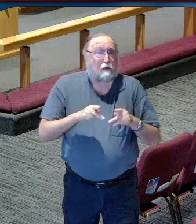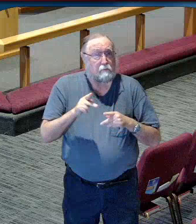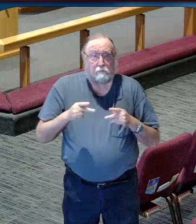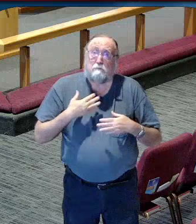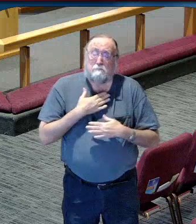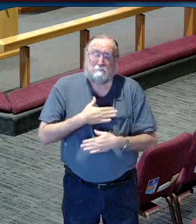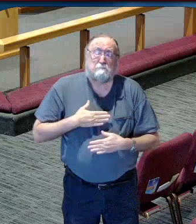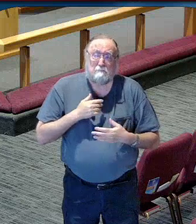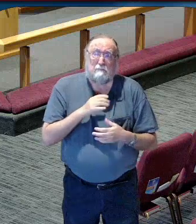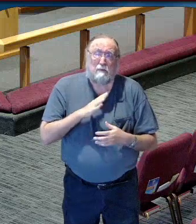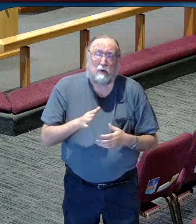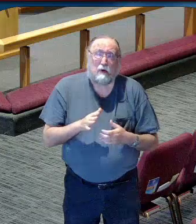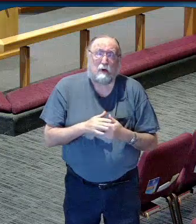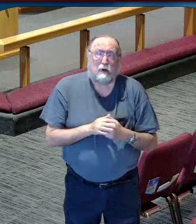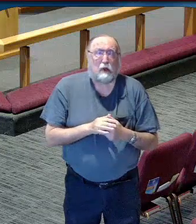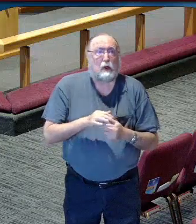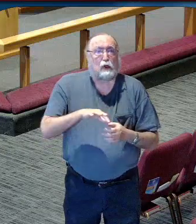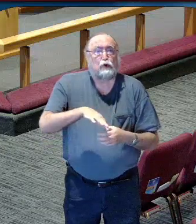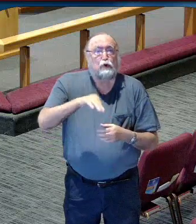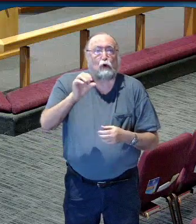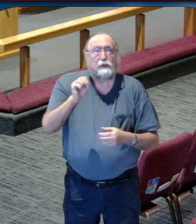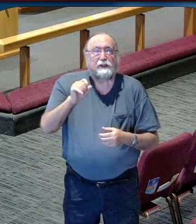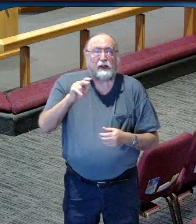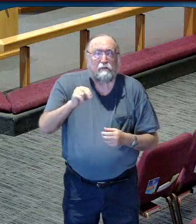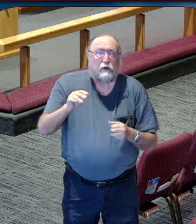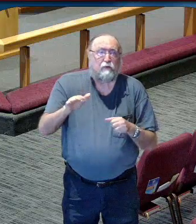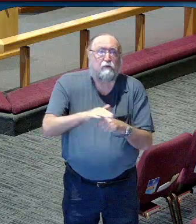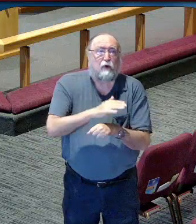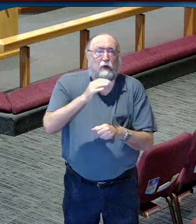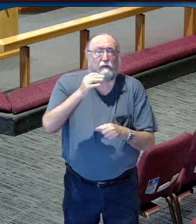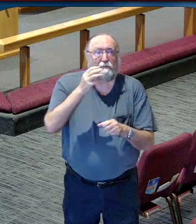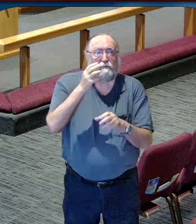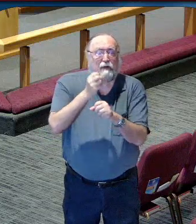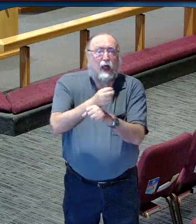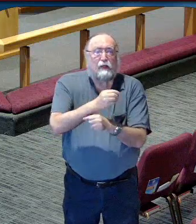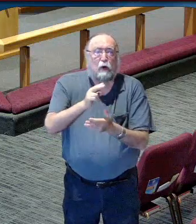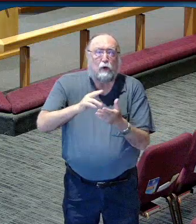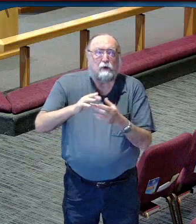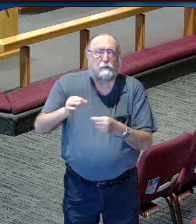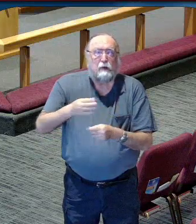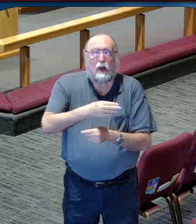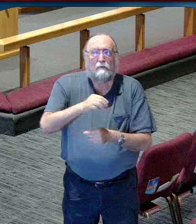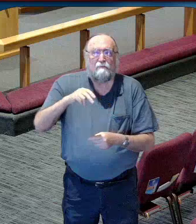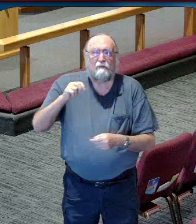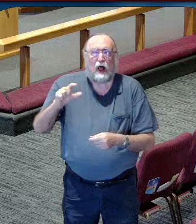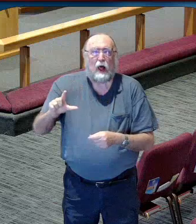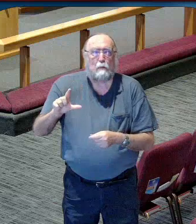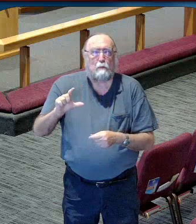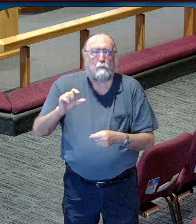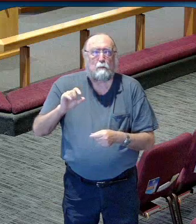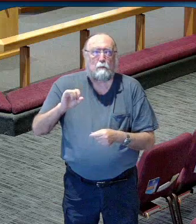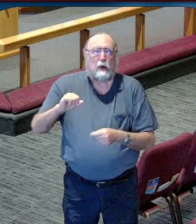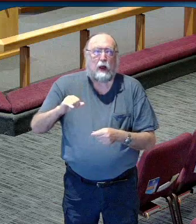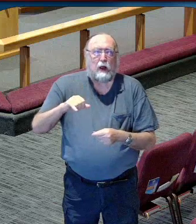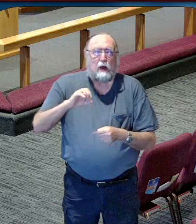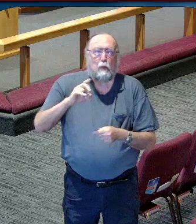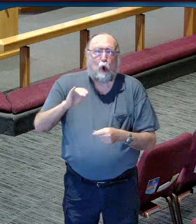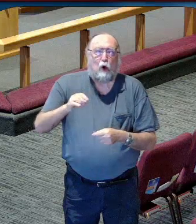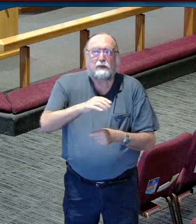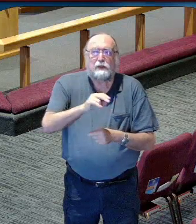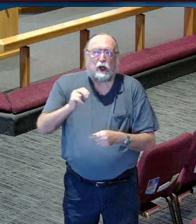full of faith and of the Holy Spirit, and Philip, and Prochorus, and Nicanor, and